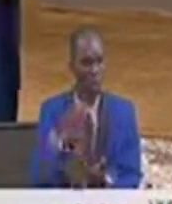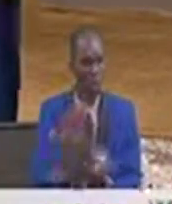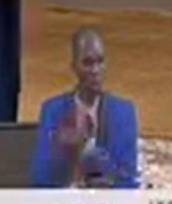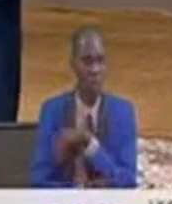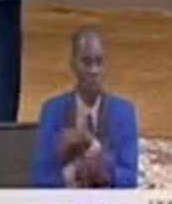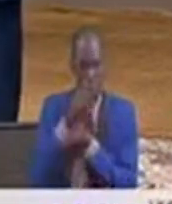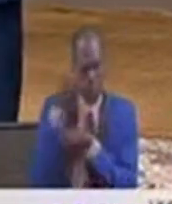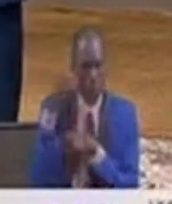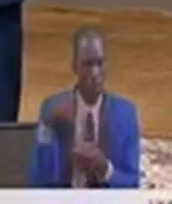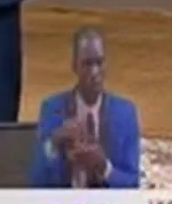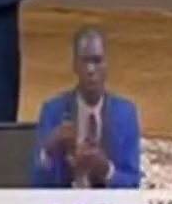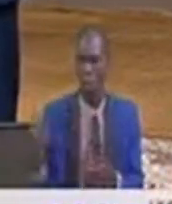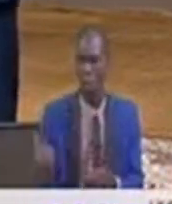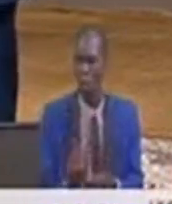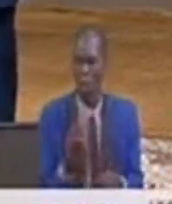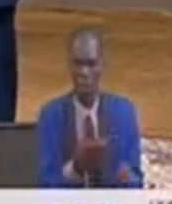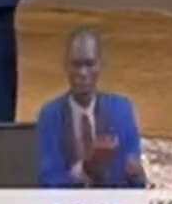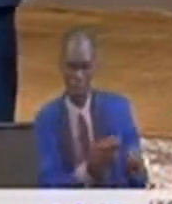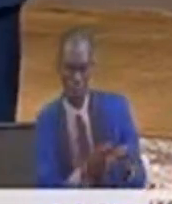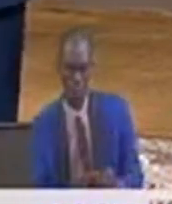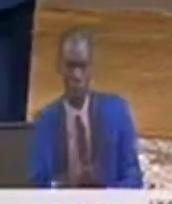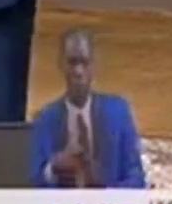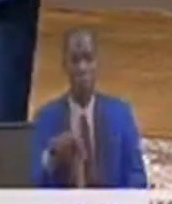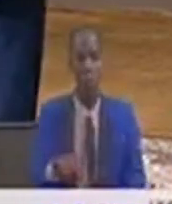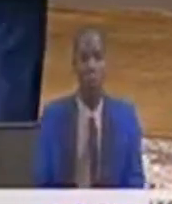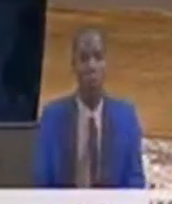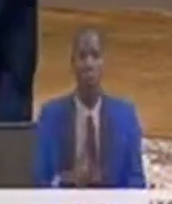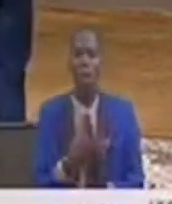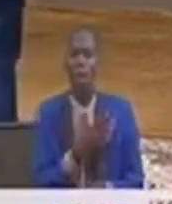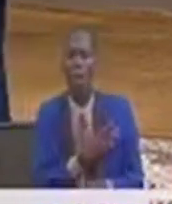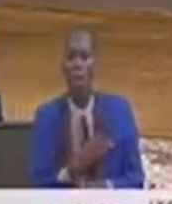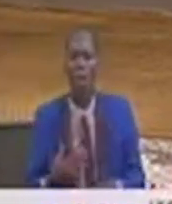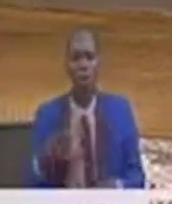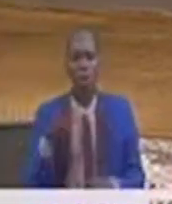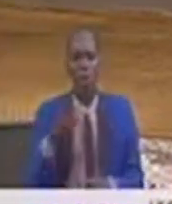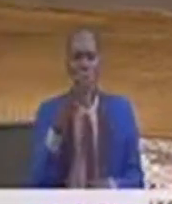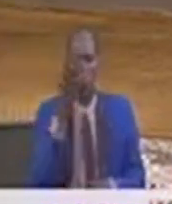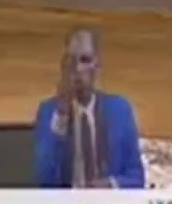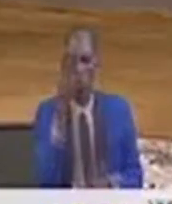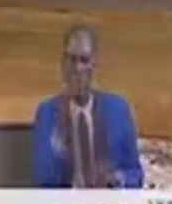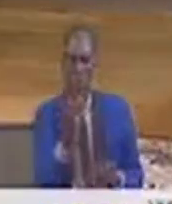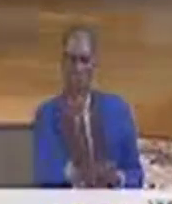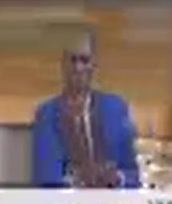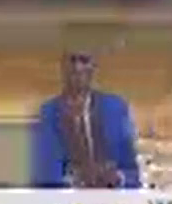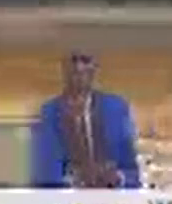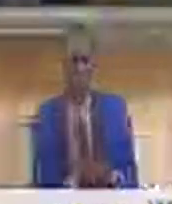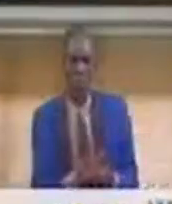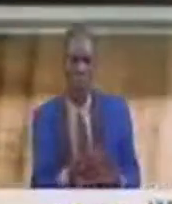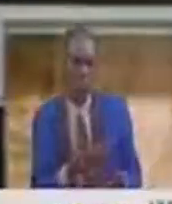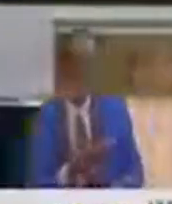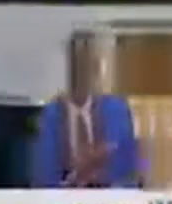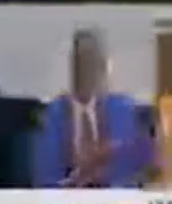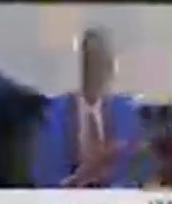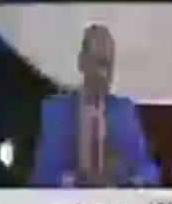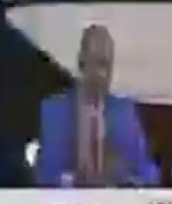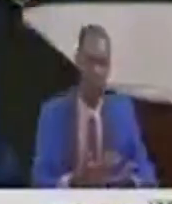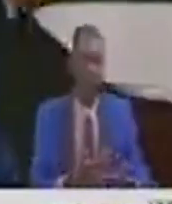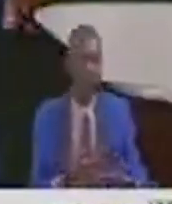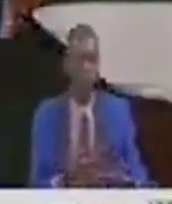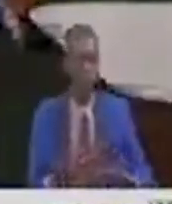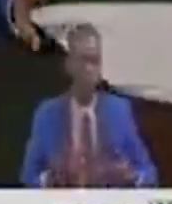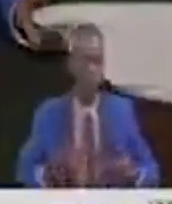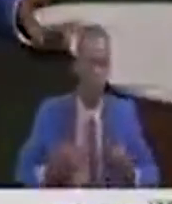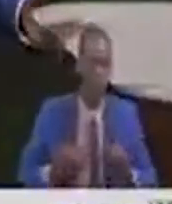down, or maybe apart from being temptation to you, that interaction with that other